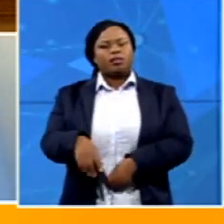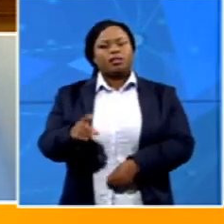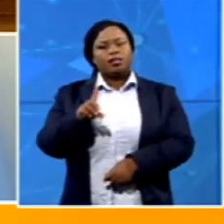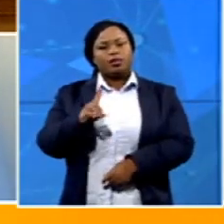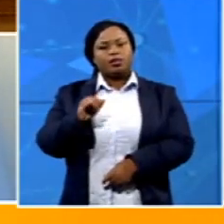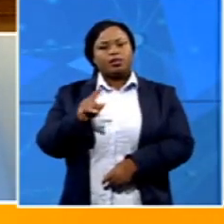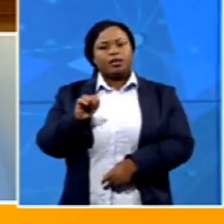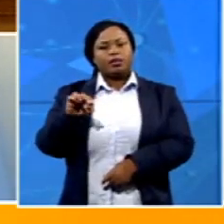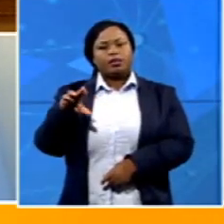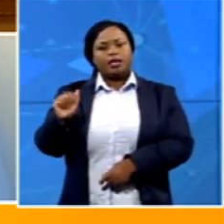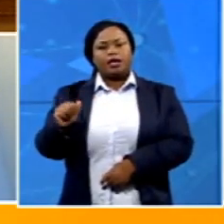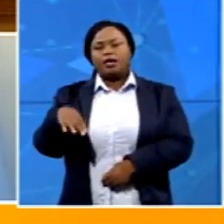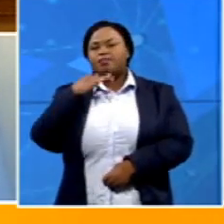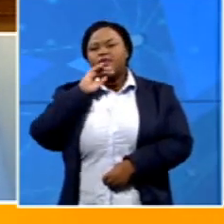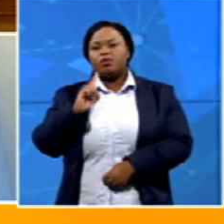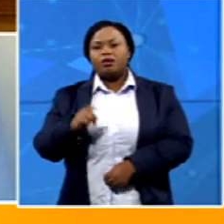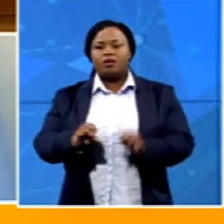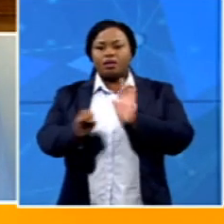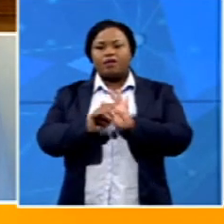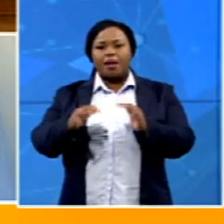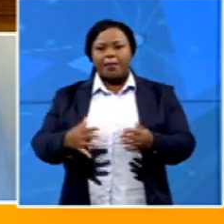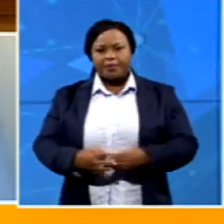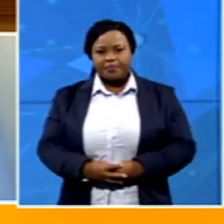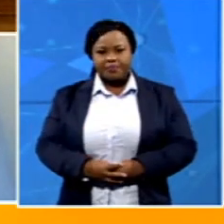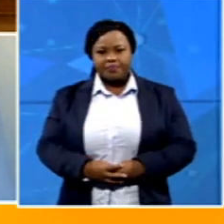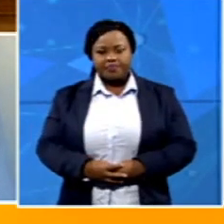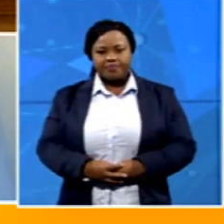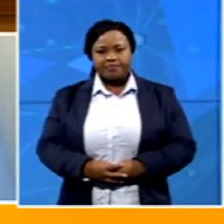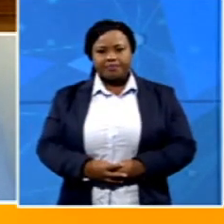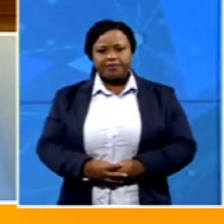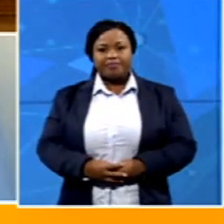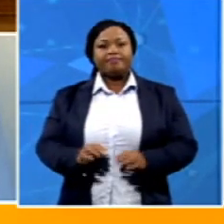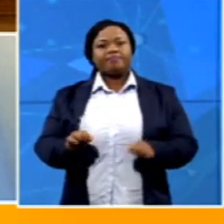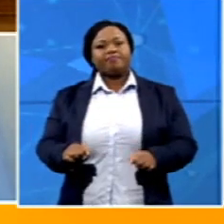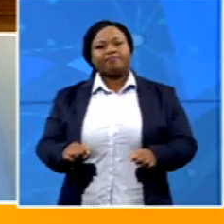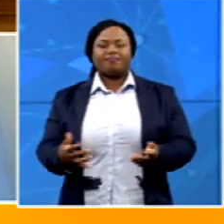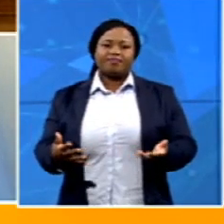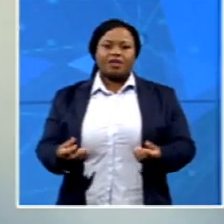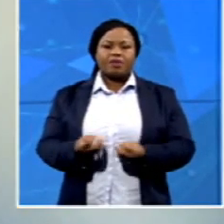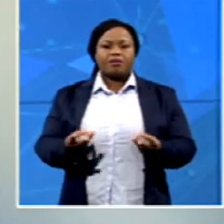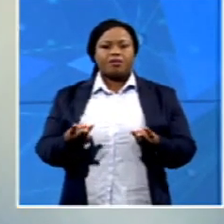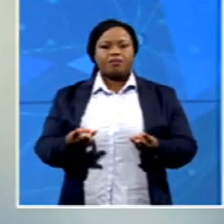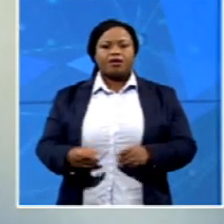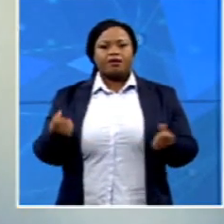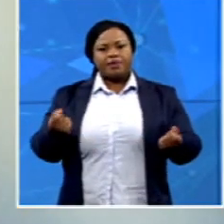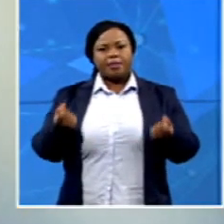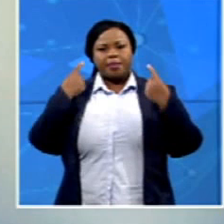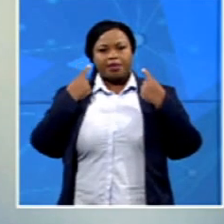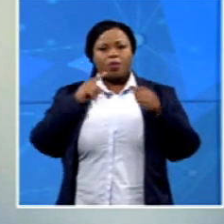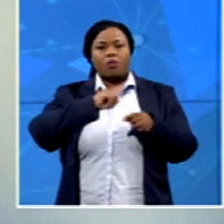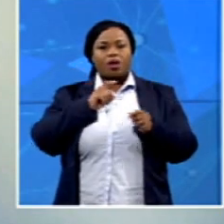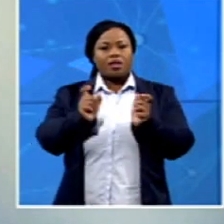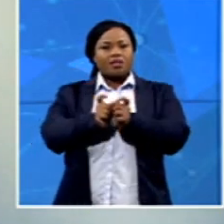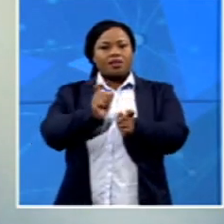are the telltale signs are. Okay, well, it's often a very misunderstood condition. Dyslexics